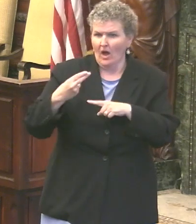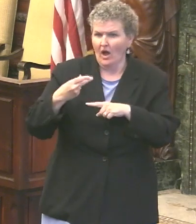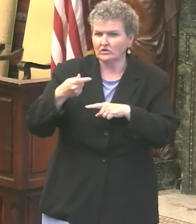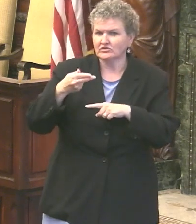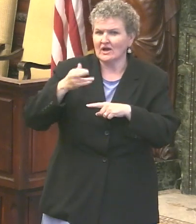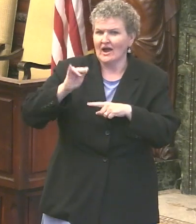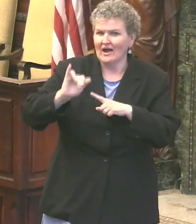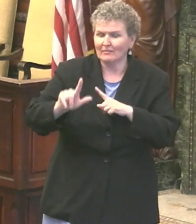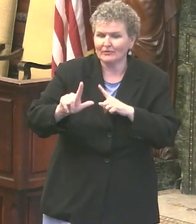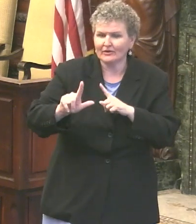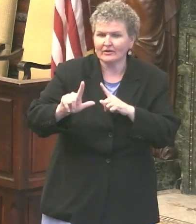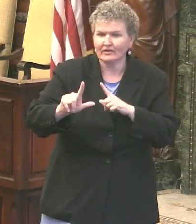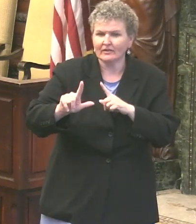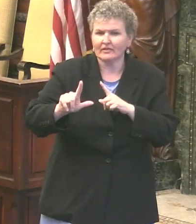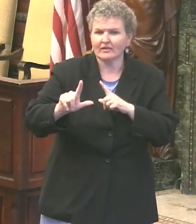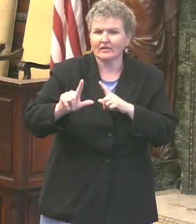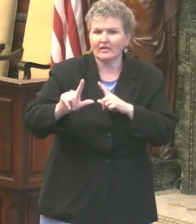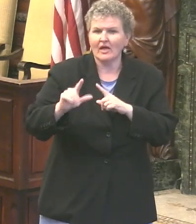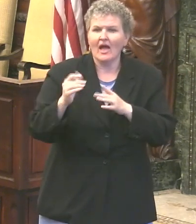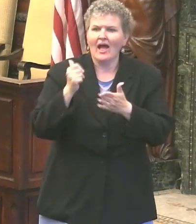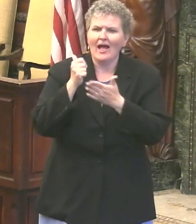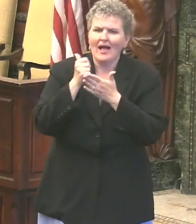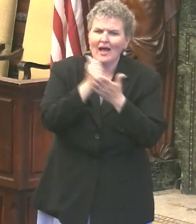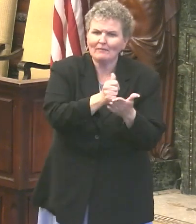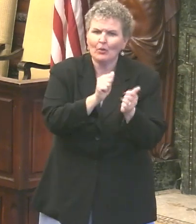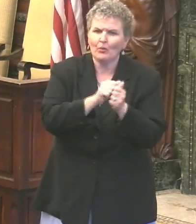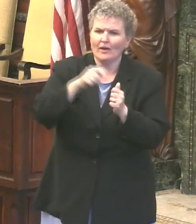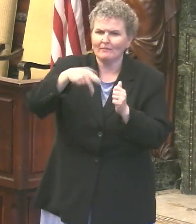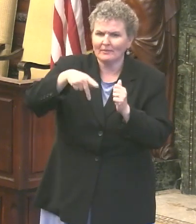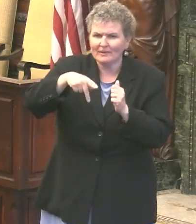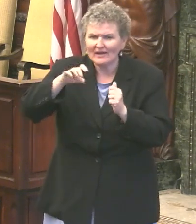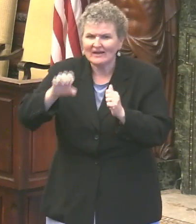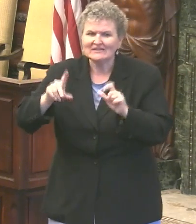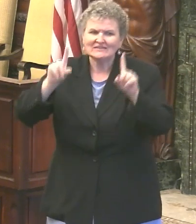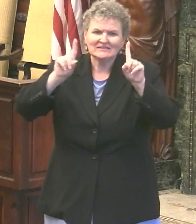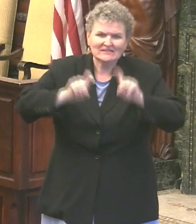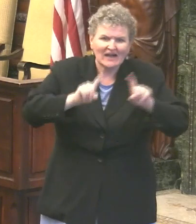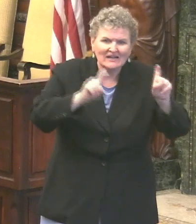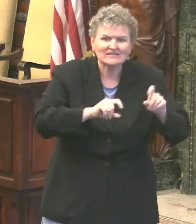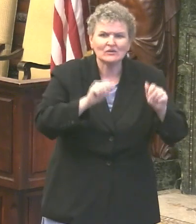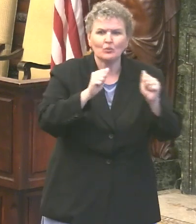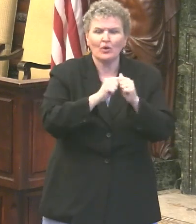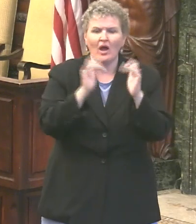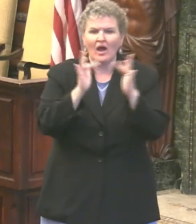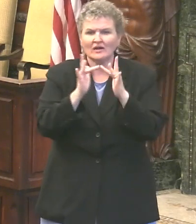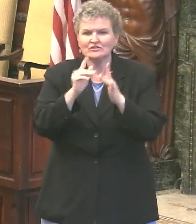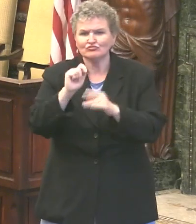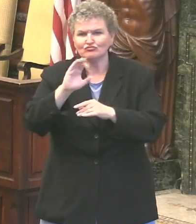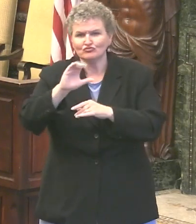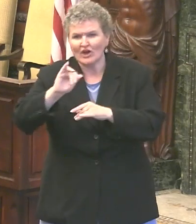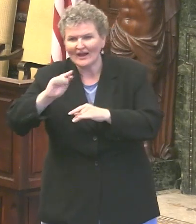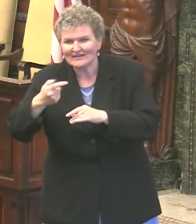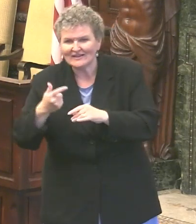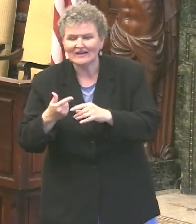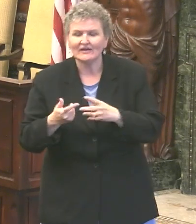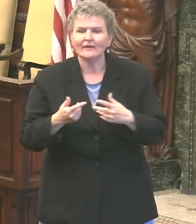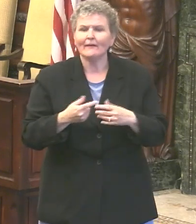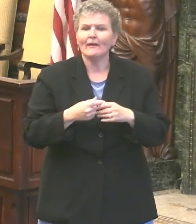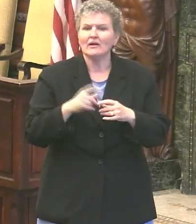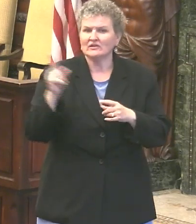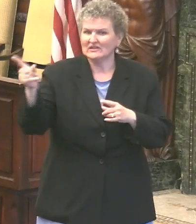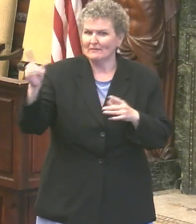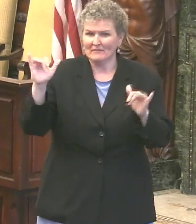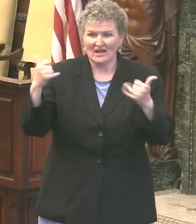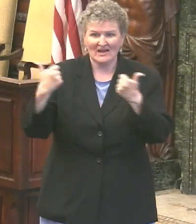PPE and with testing and with contact tracing. This is a game he's playing to divert